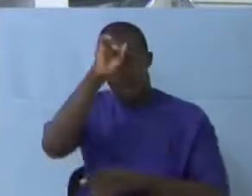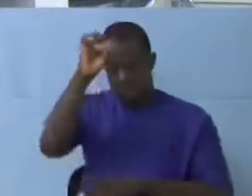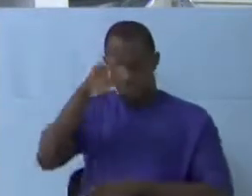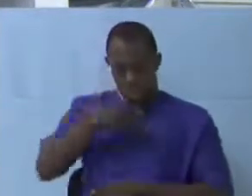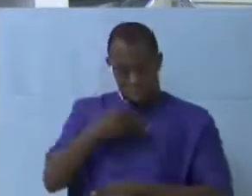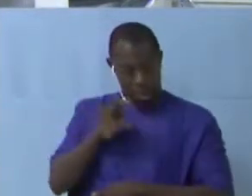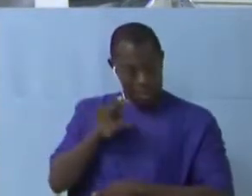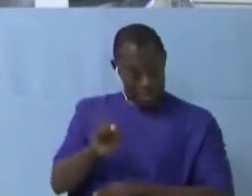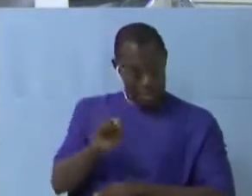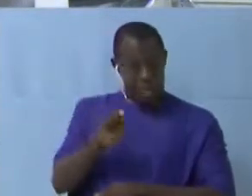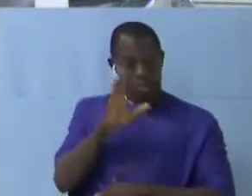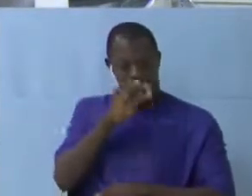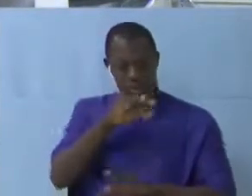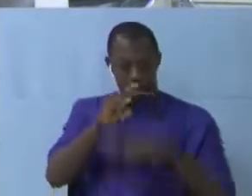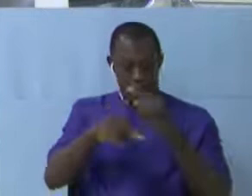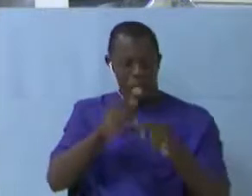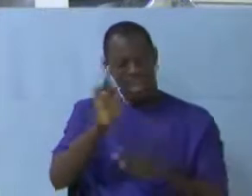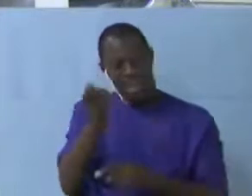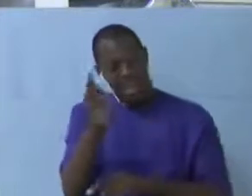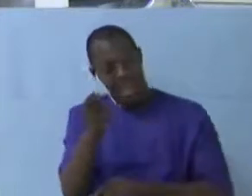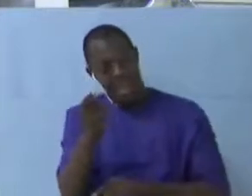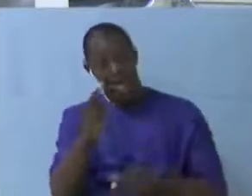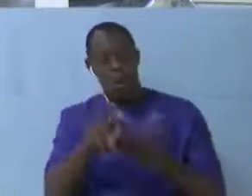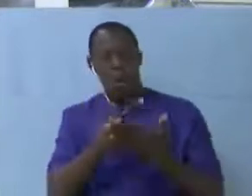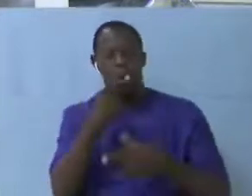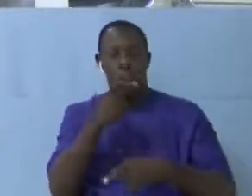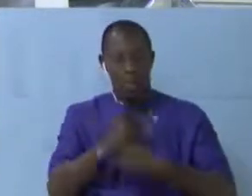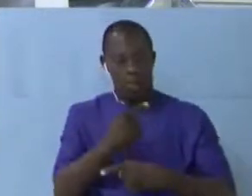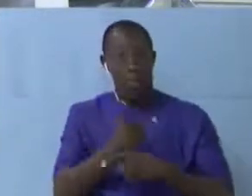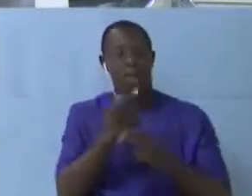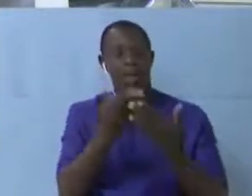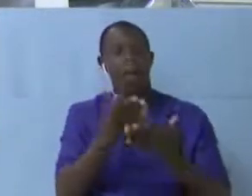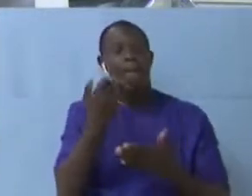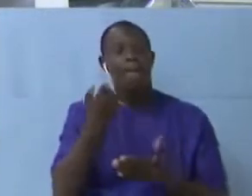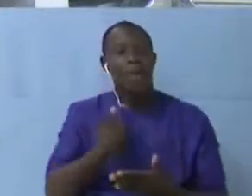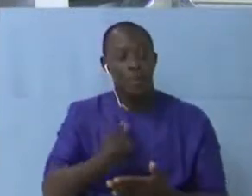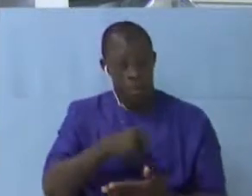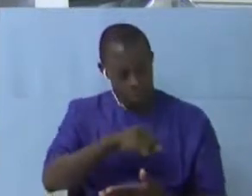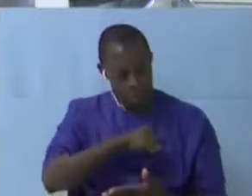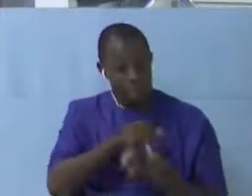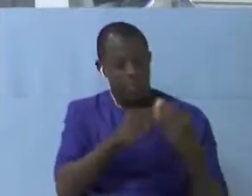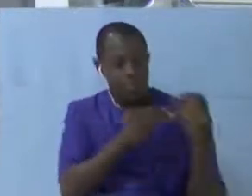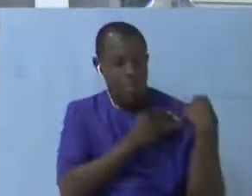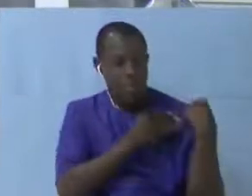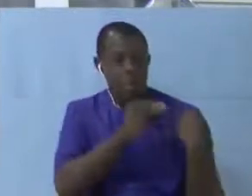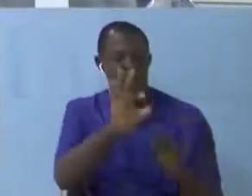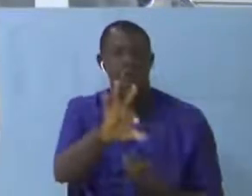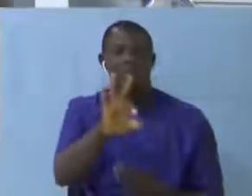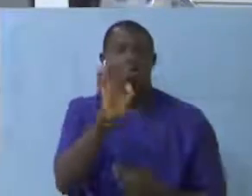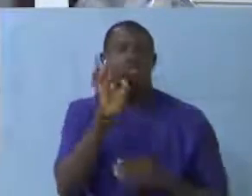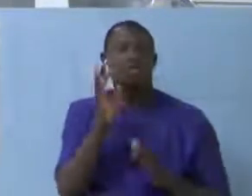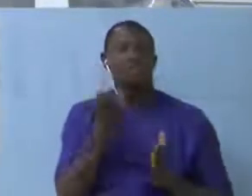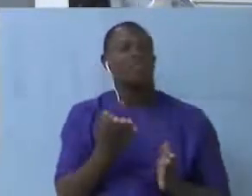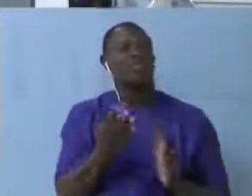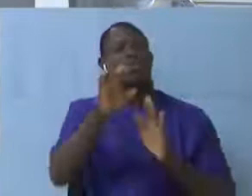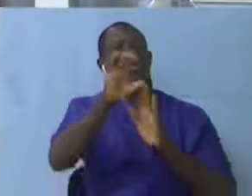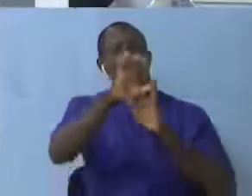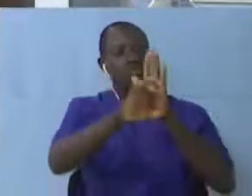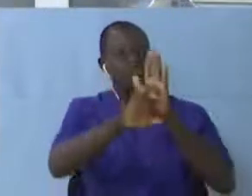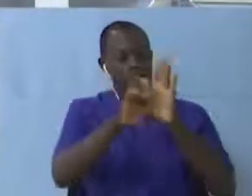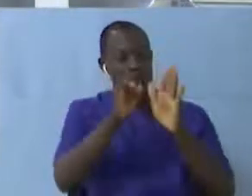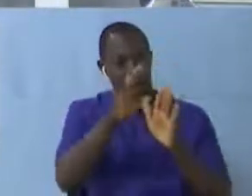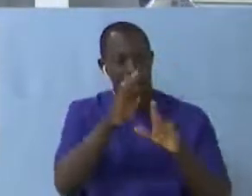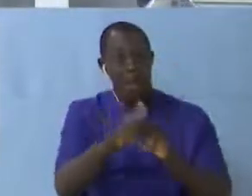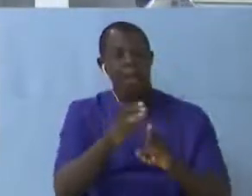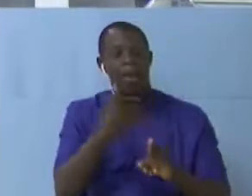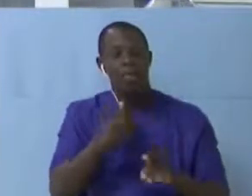about Gambia, Guinea, anywhere. But at the end of the day, it's for the people to decide. If you look at our constitution, it tells you sovereignty lies